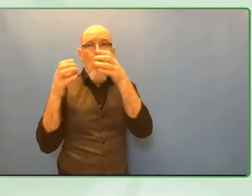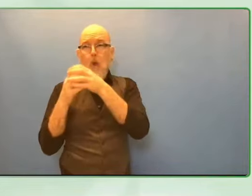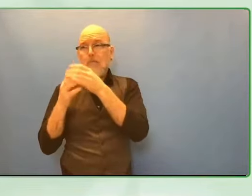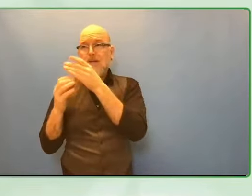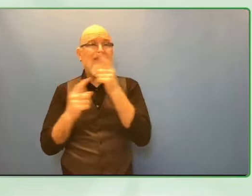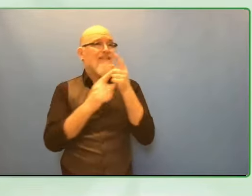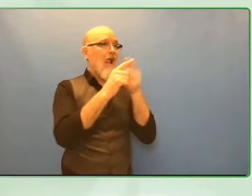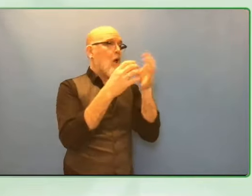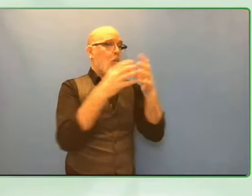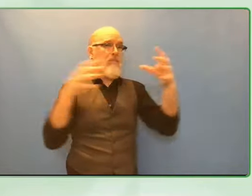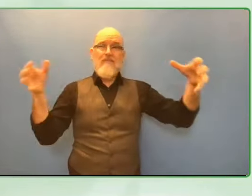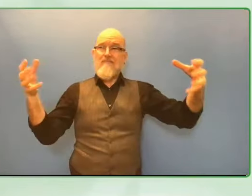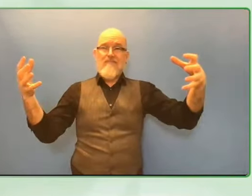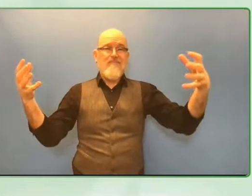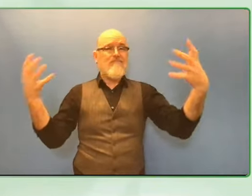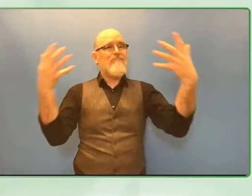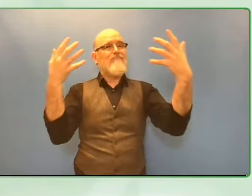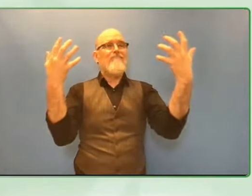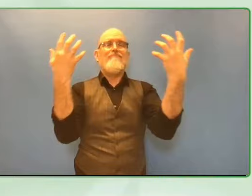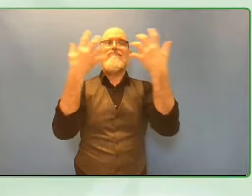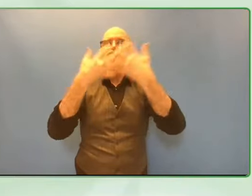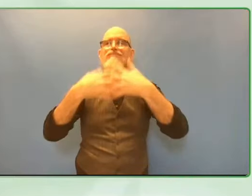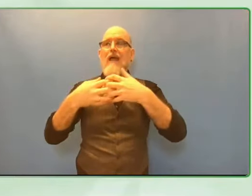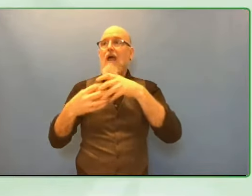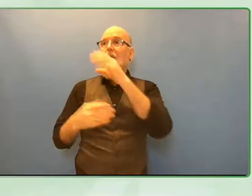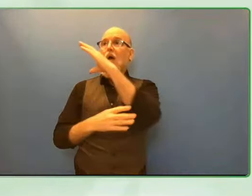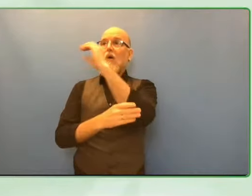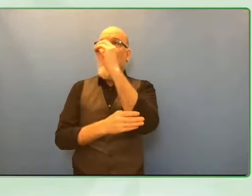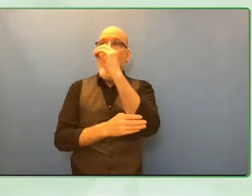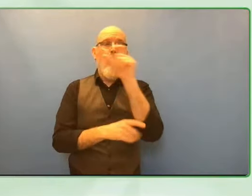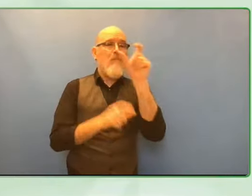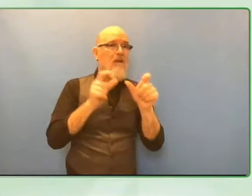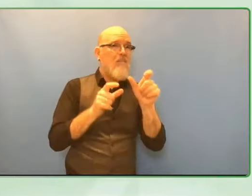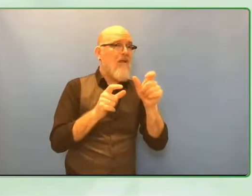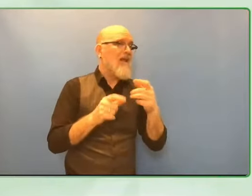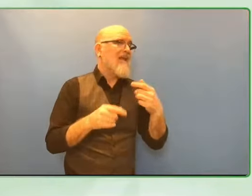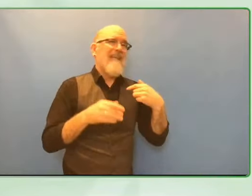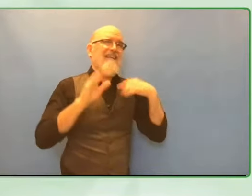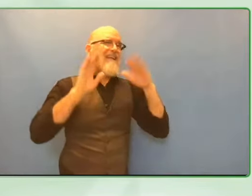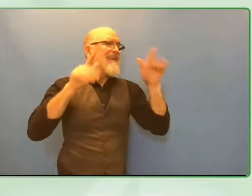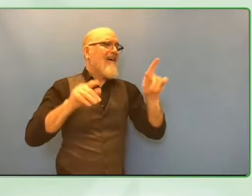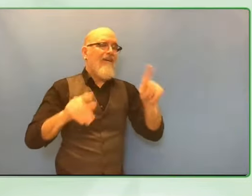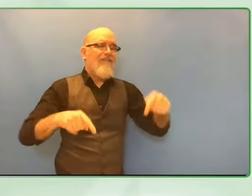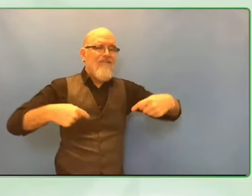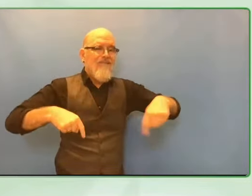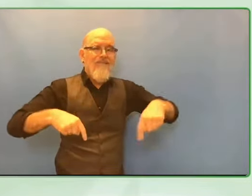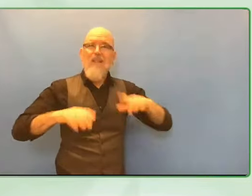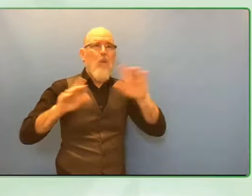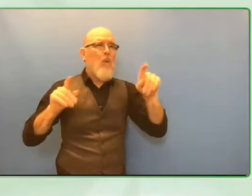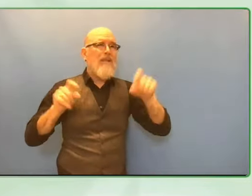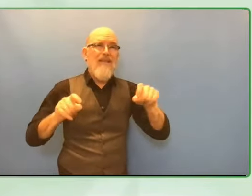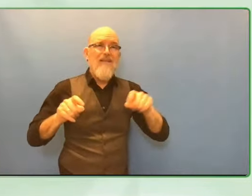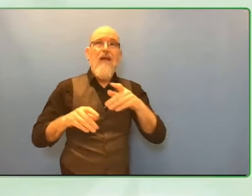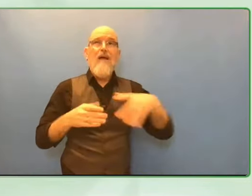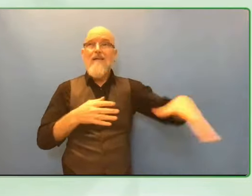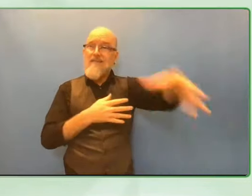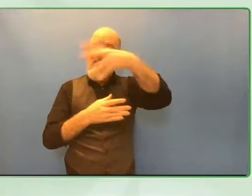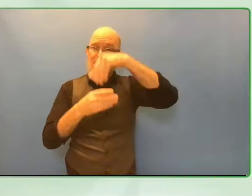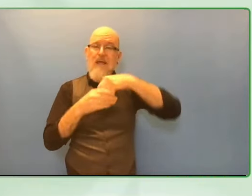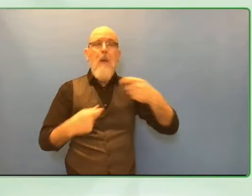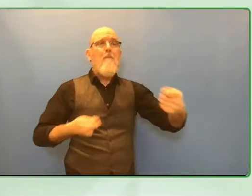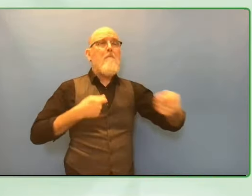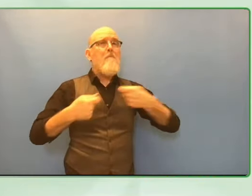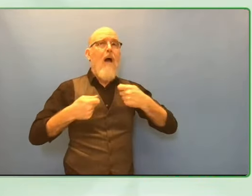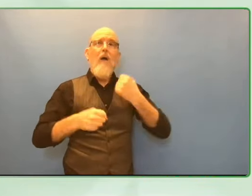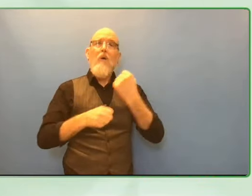themselves. Don't be afraid to jump into the IT job market. Don't be afraid to learn something new and to accept challenges.